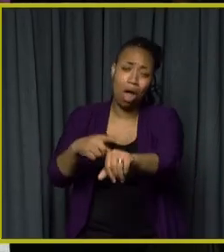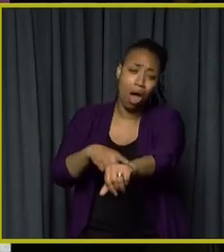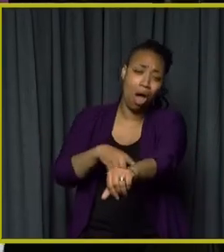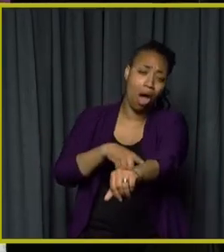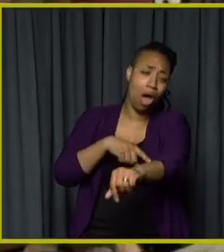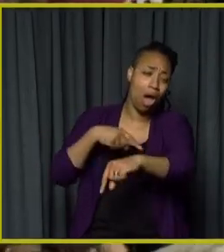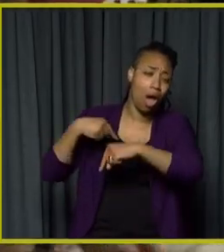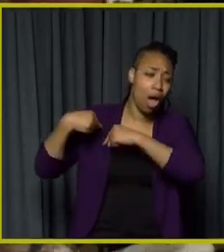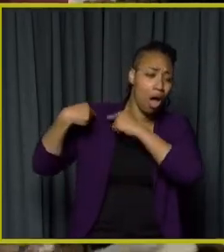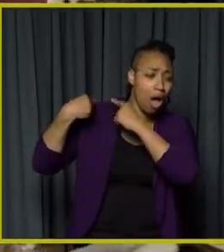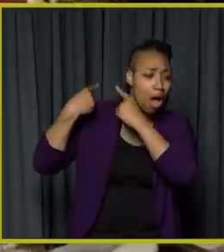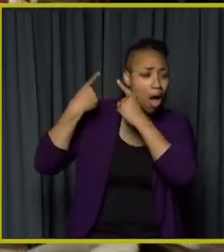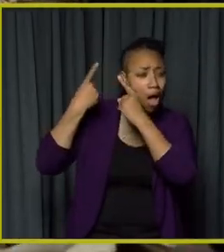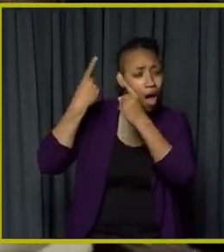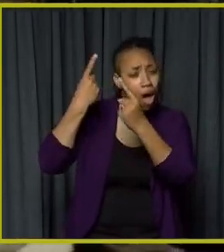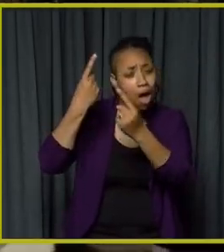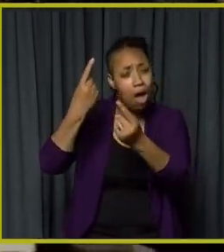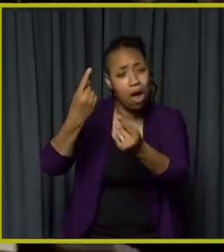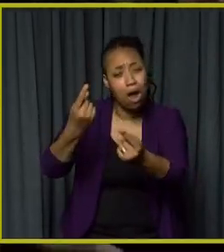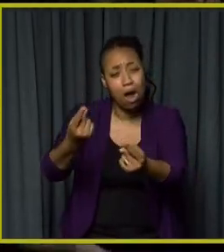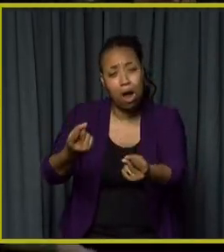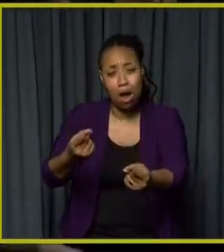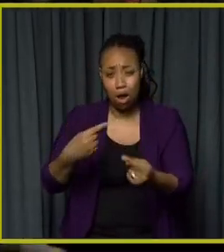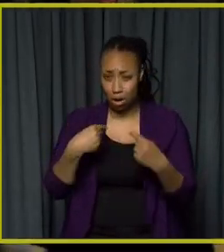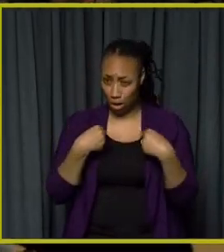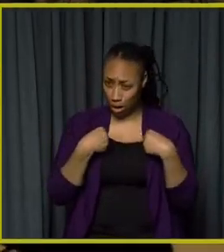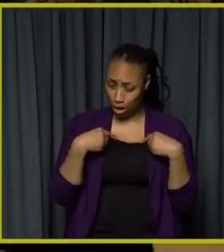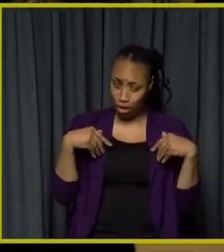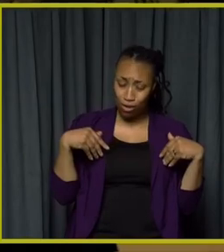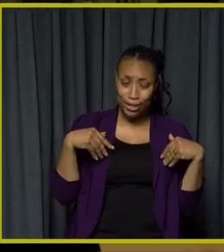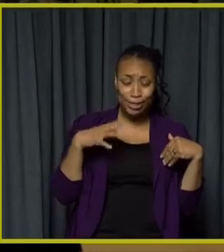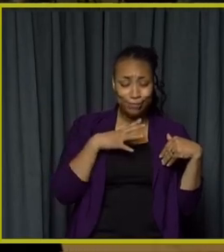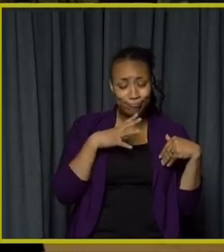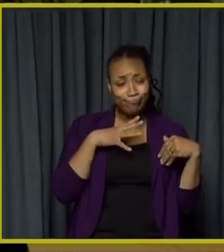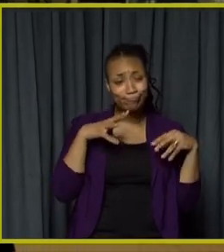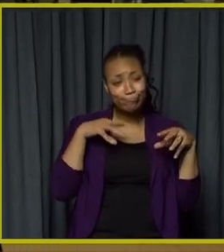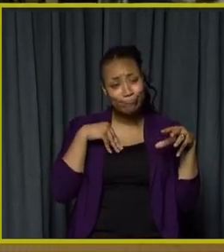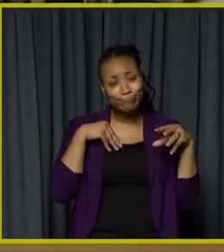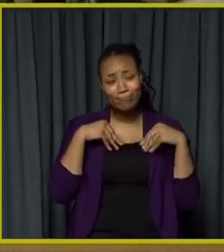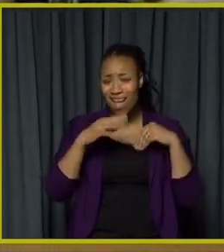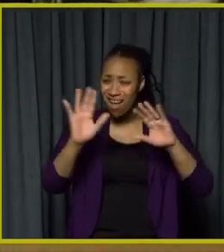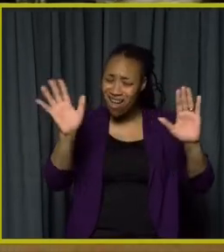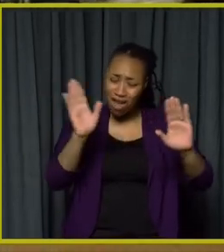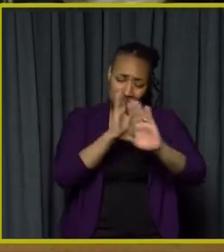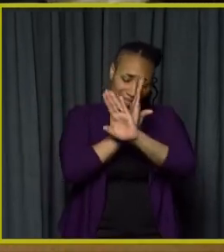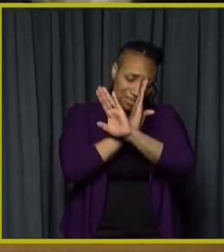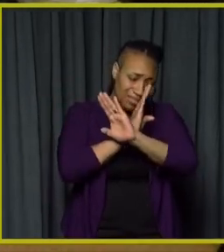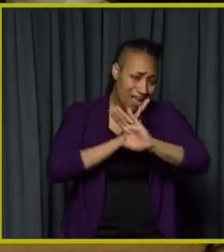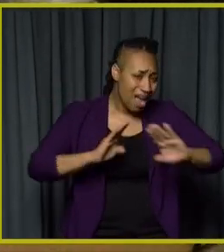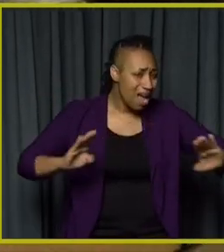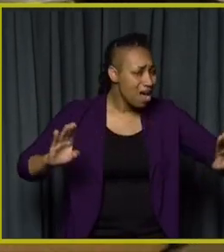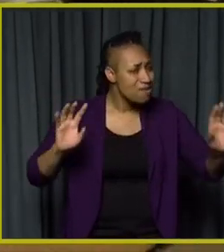And we won't be silent anymore.